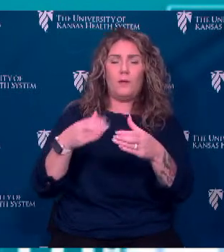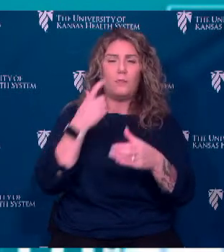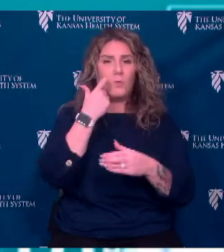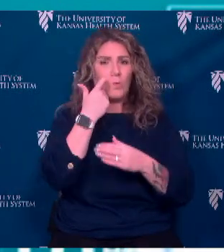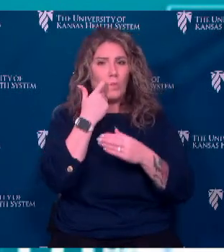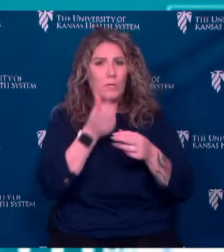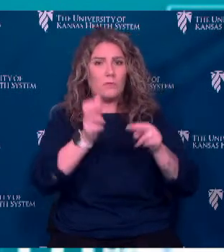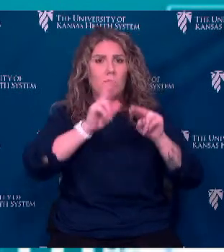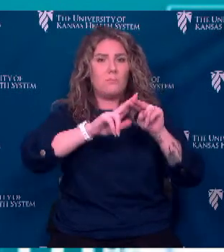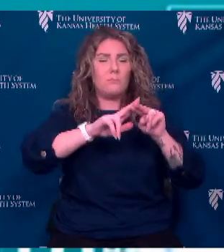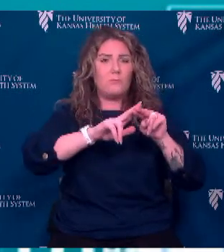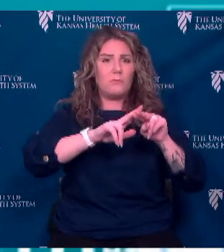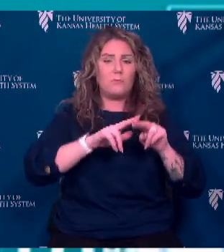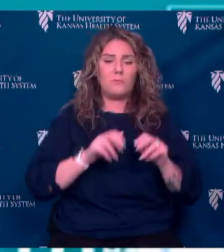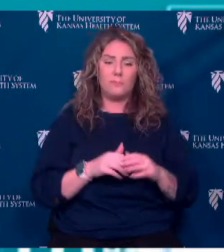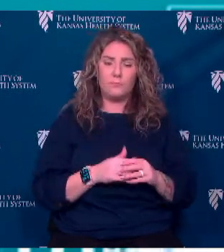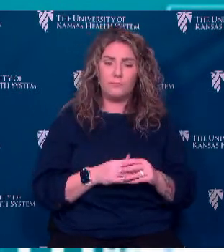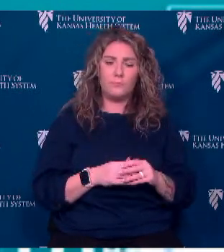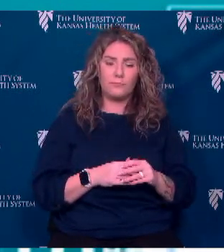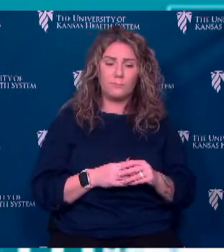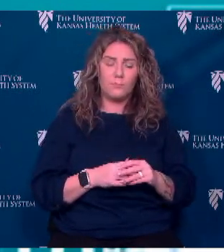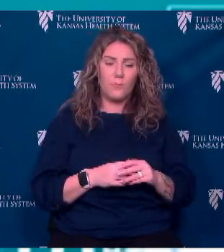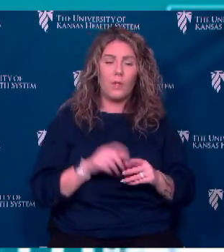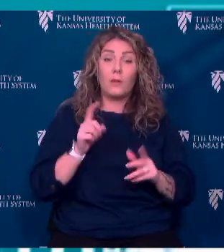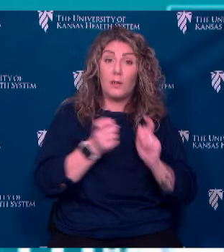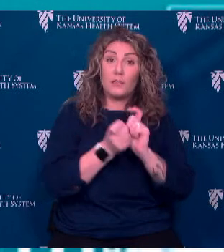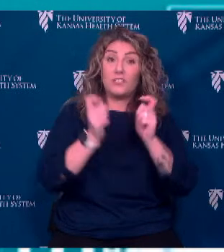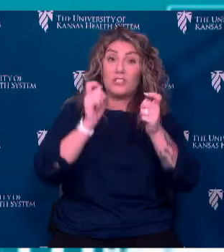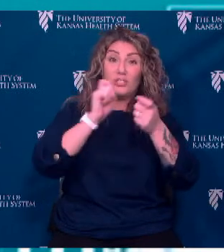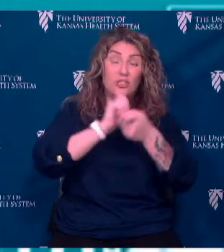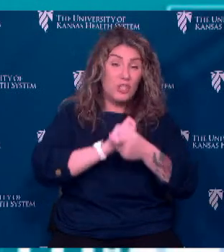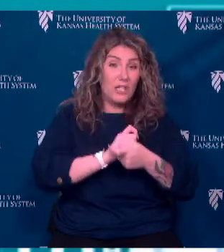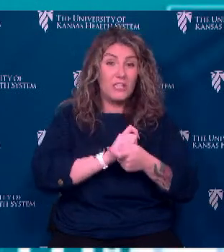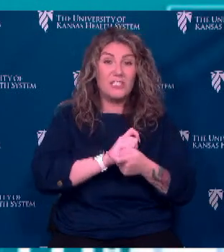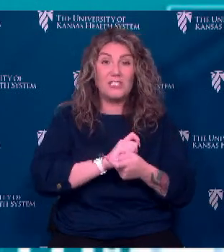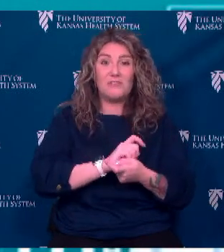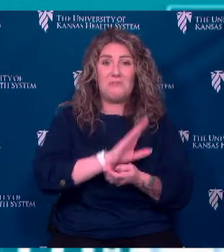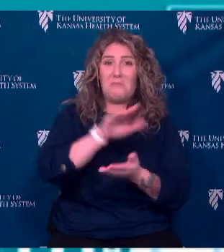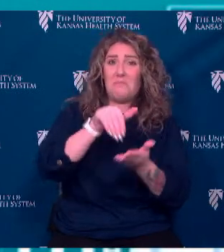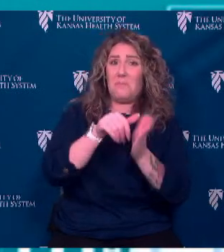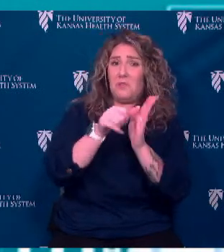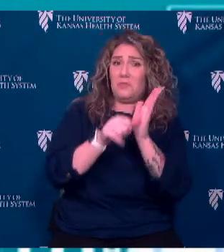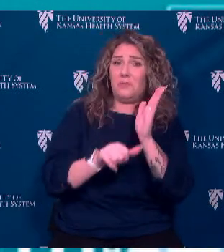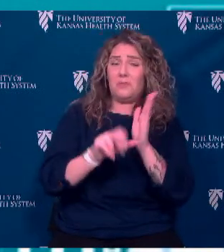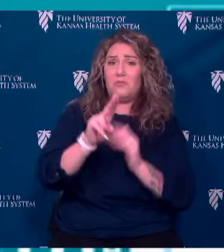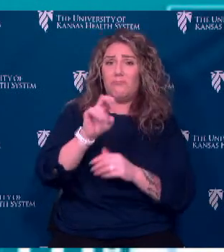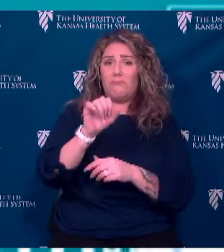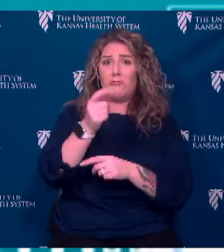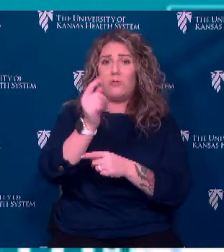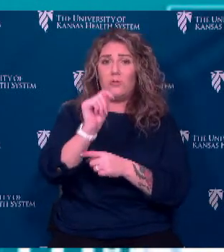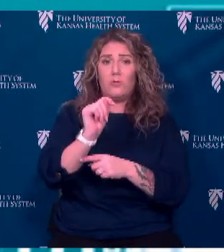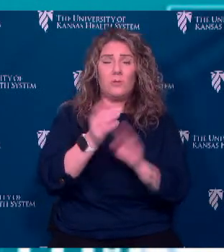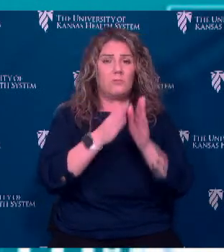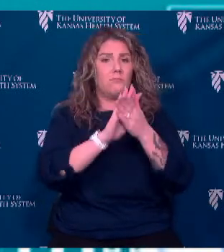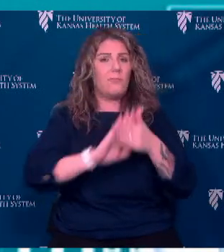had to change some of our med-surg units to COVID units as well.